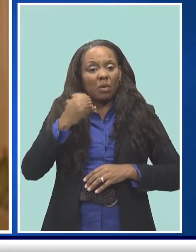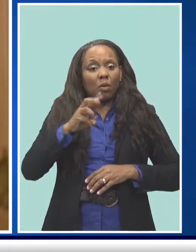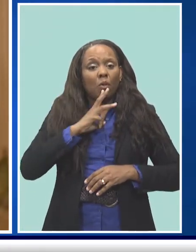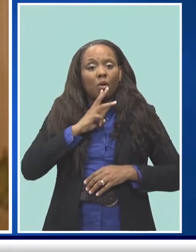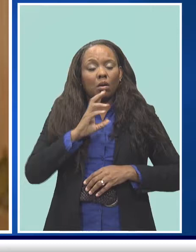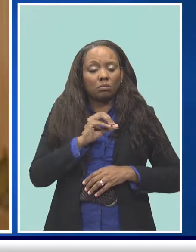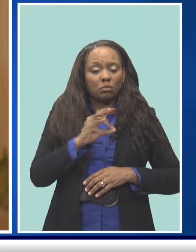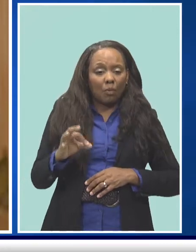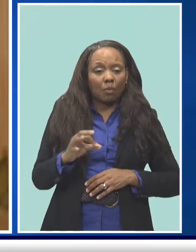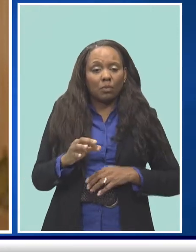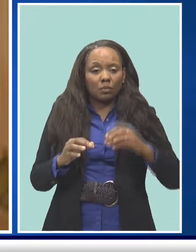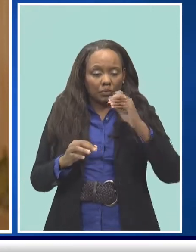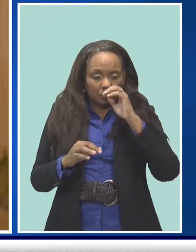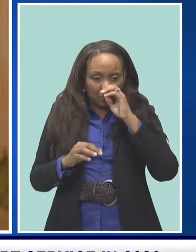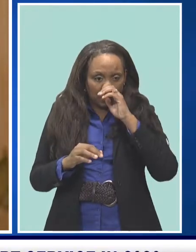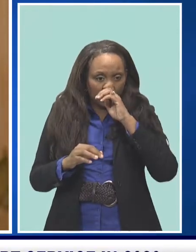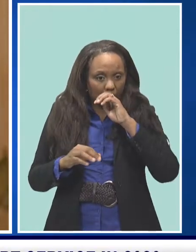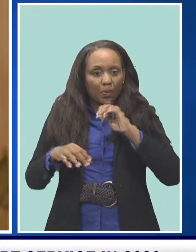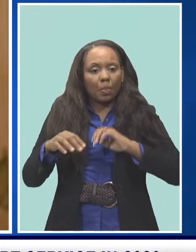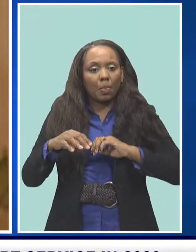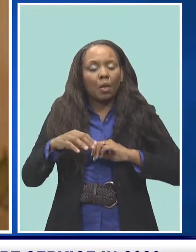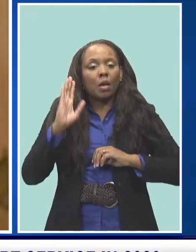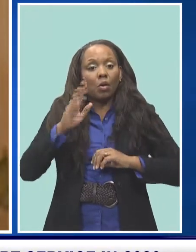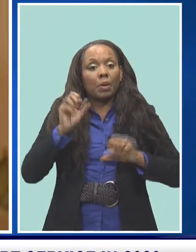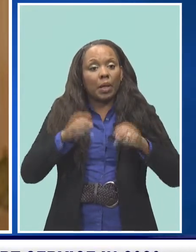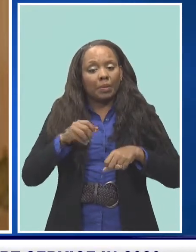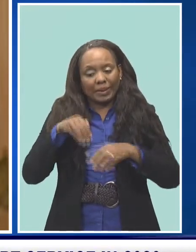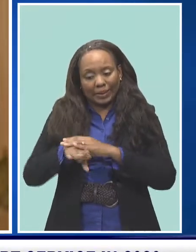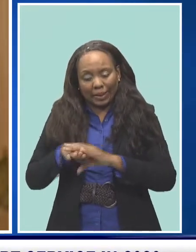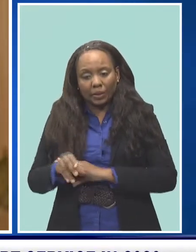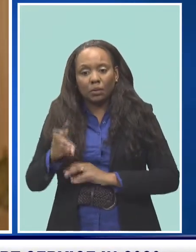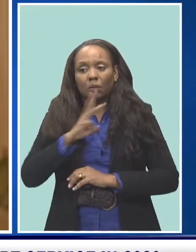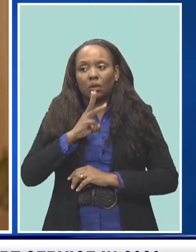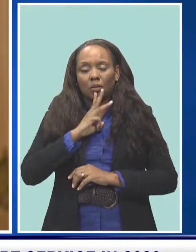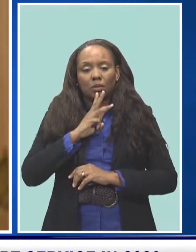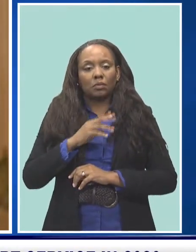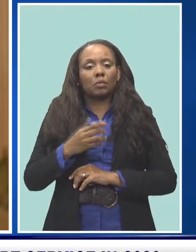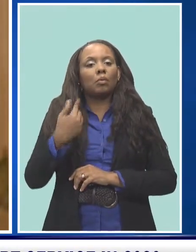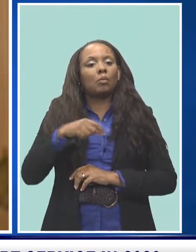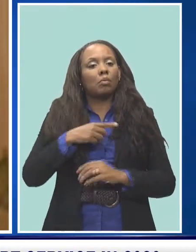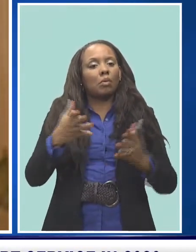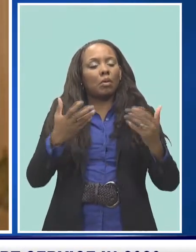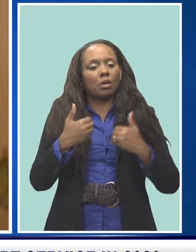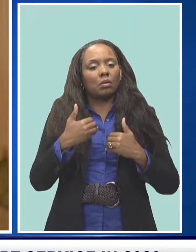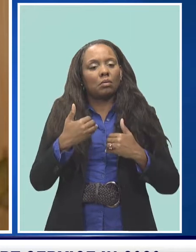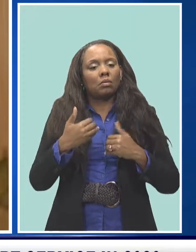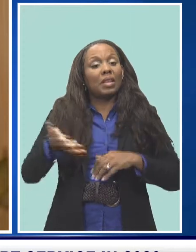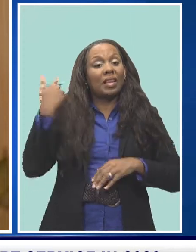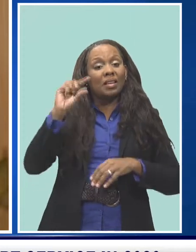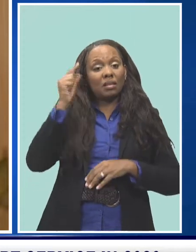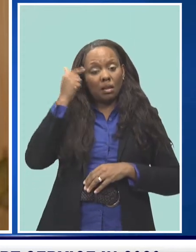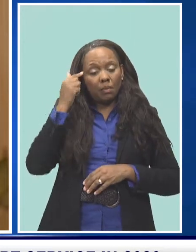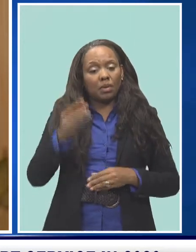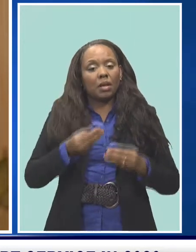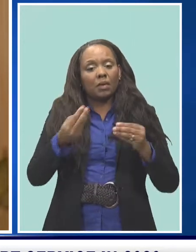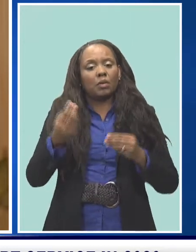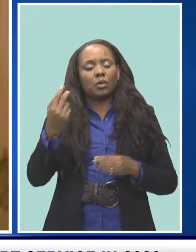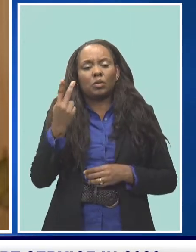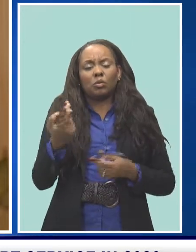all without prejudice to our bringing back to the table the 2 main contractors that the last government awarded major